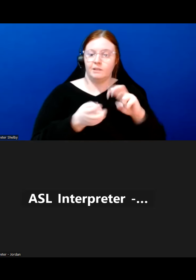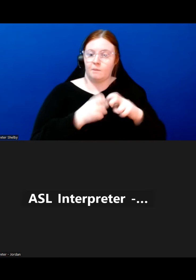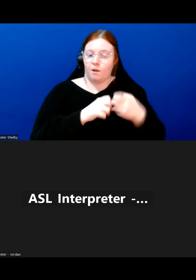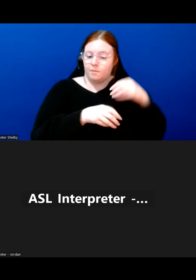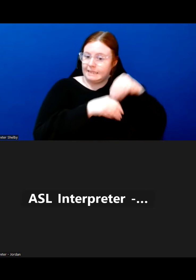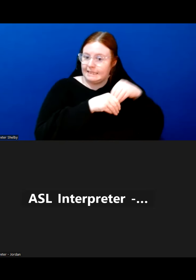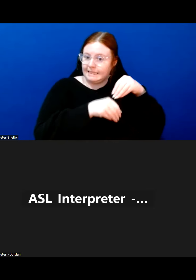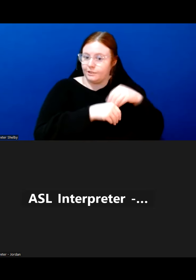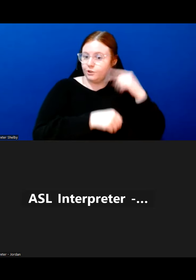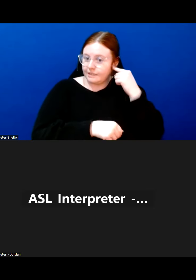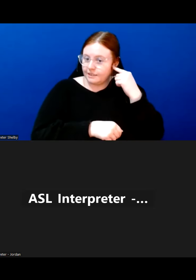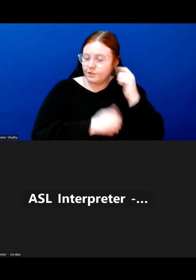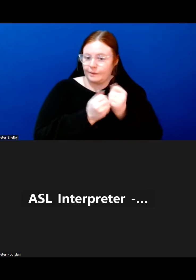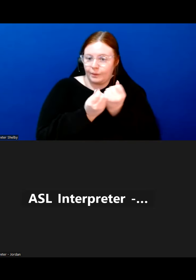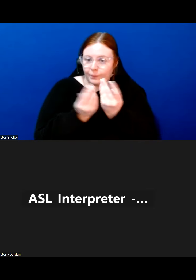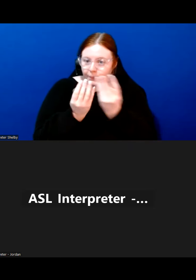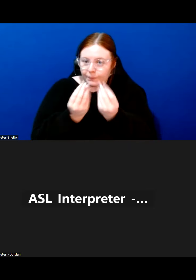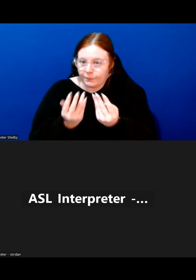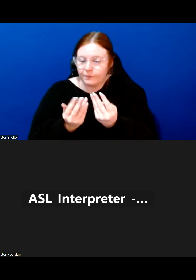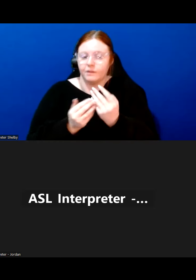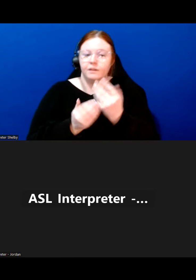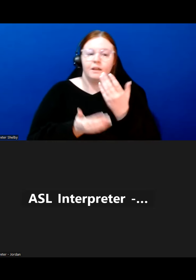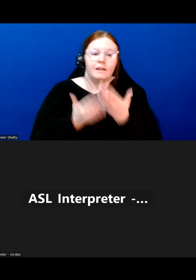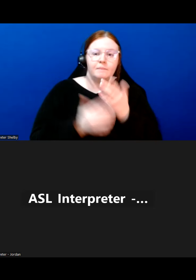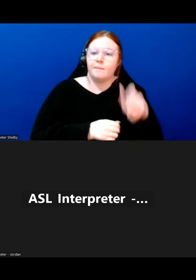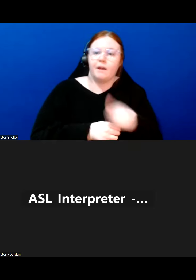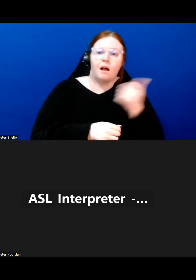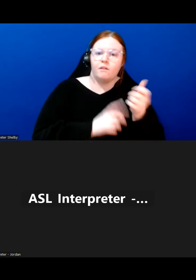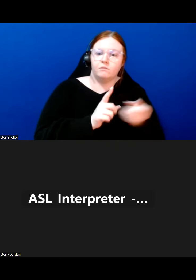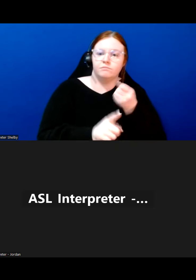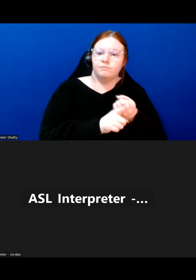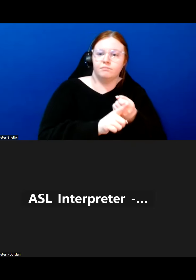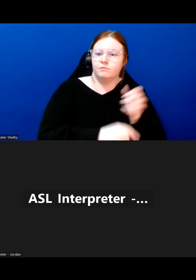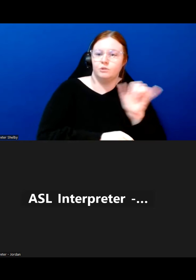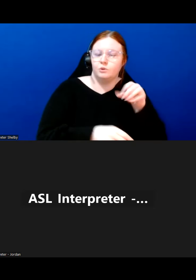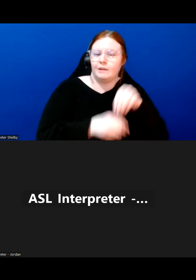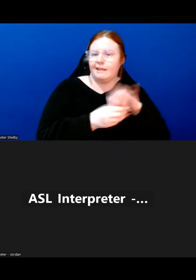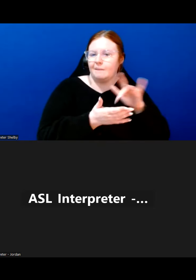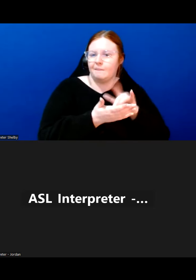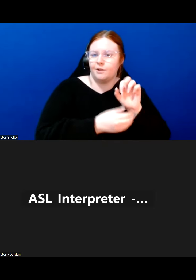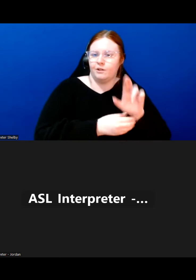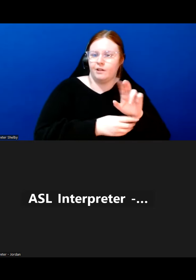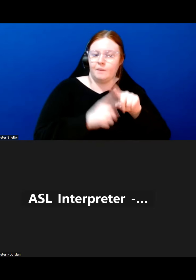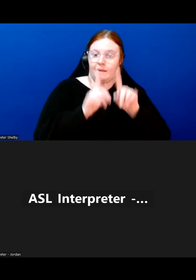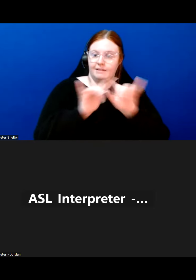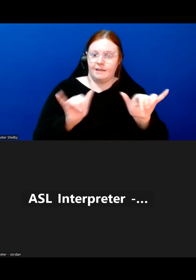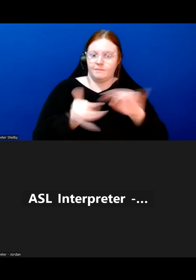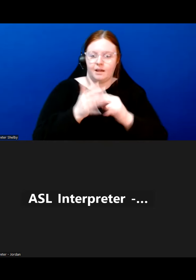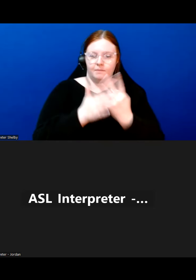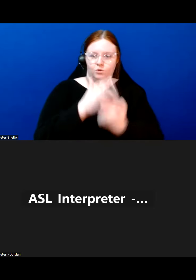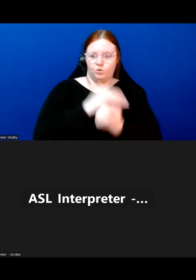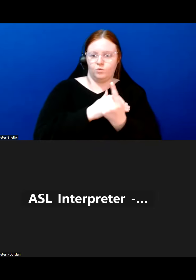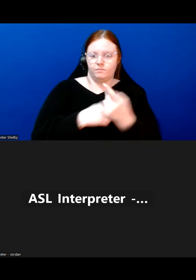those hair cells are, and maybe you have something else going on in the middle ear as well, or the outer ear